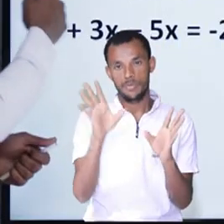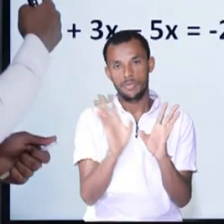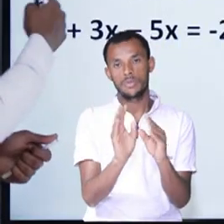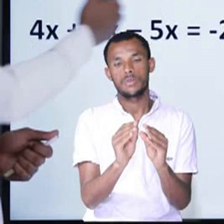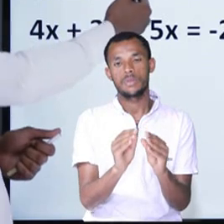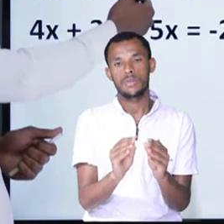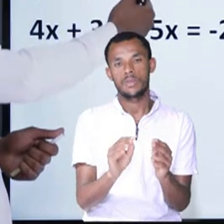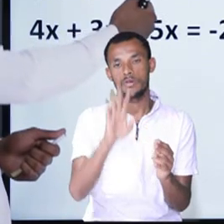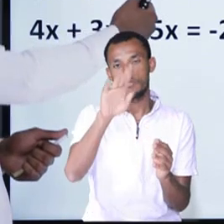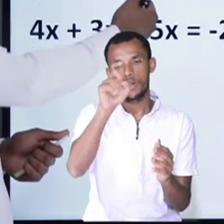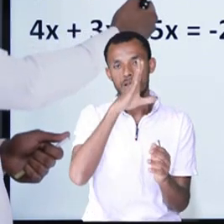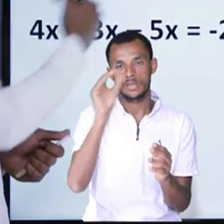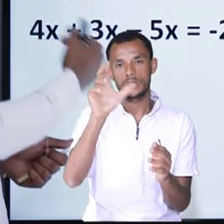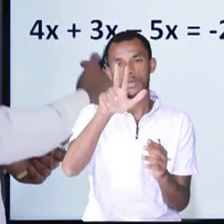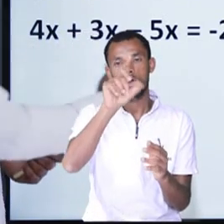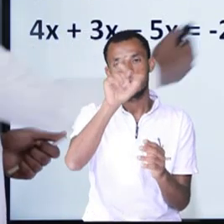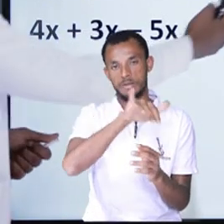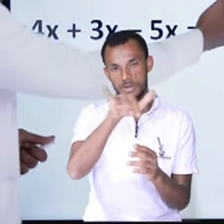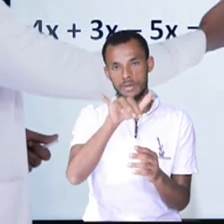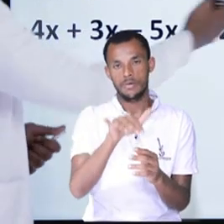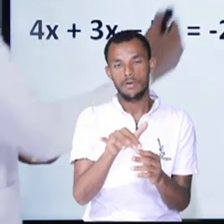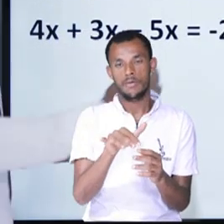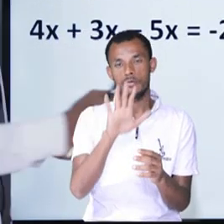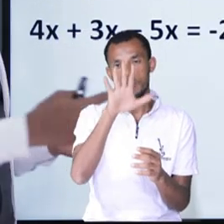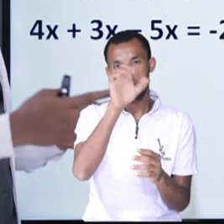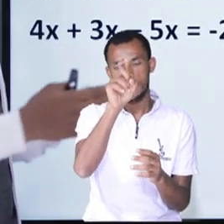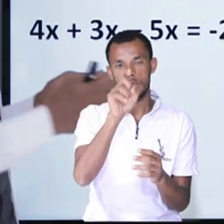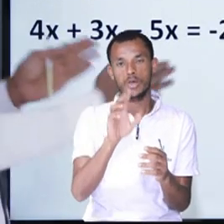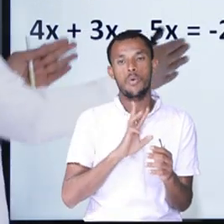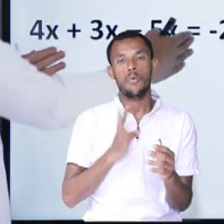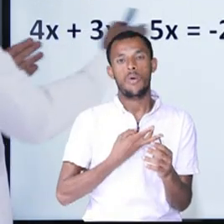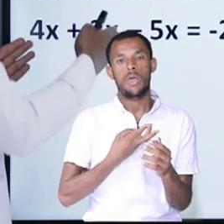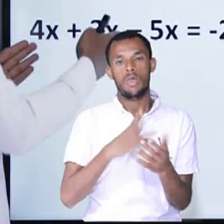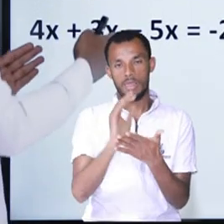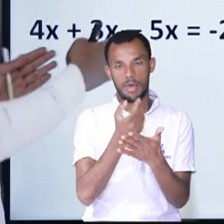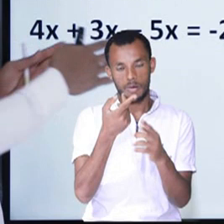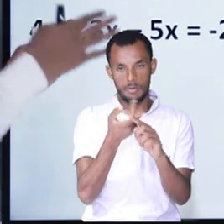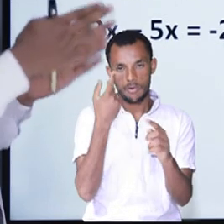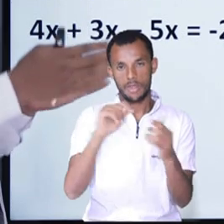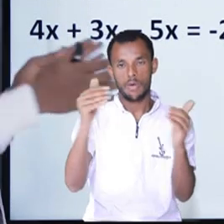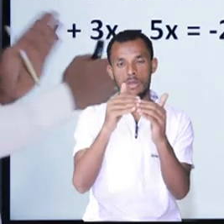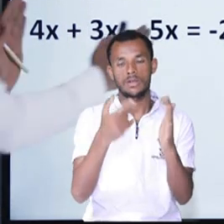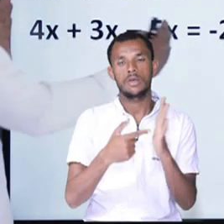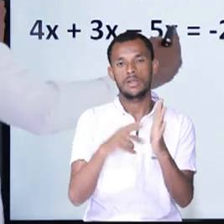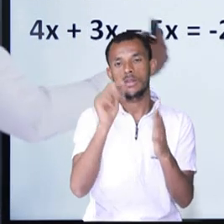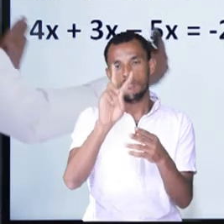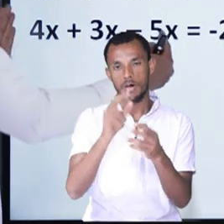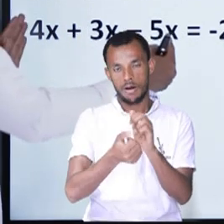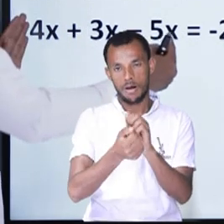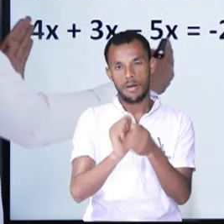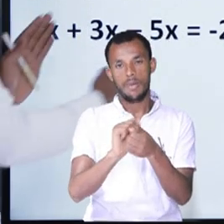terms here, 4x and 3x and 5x. We take before the equality sign the variable